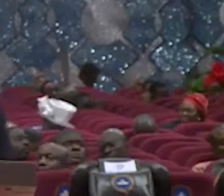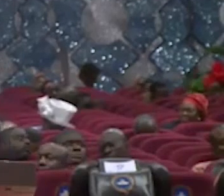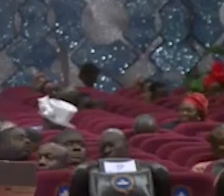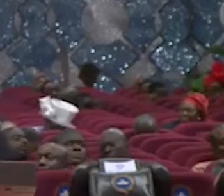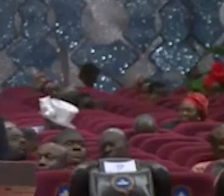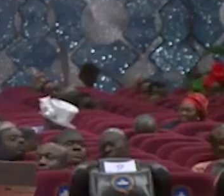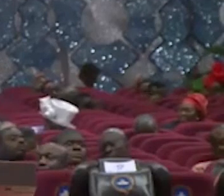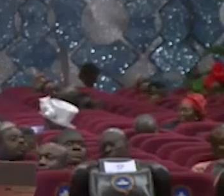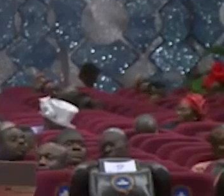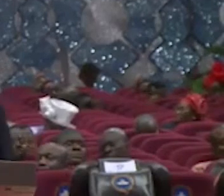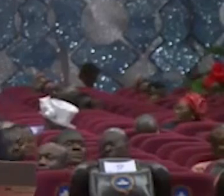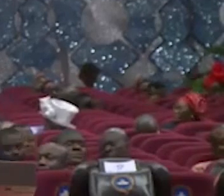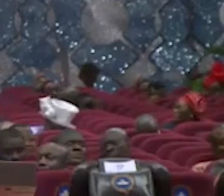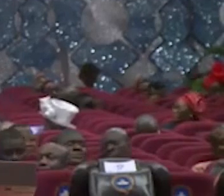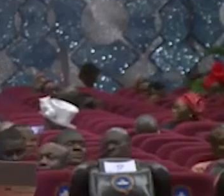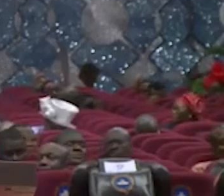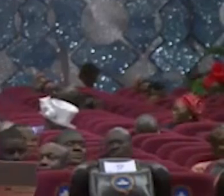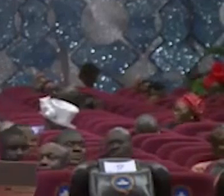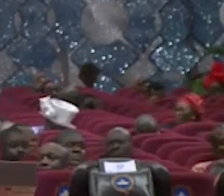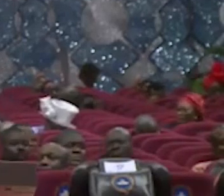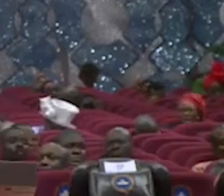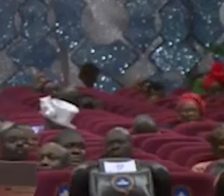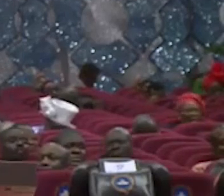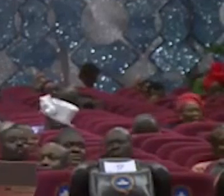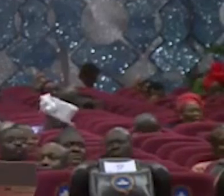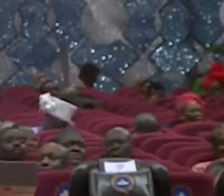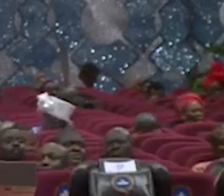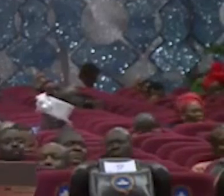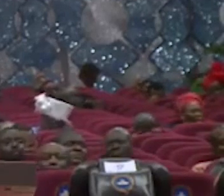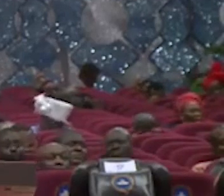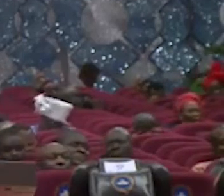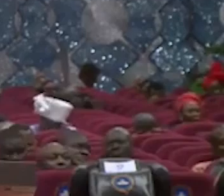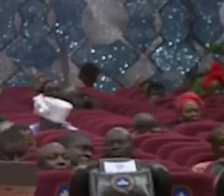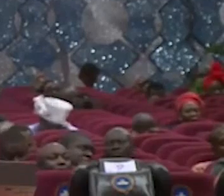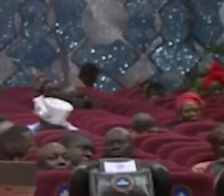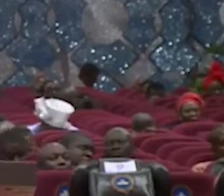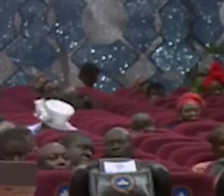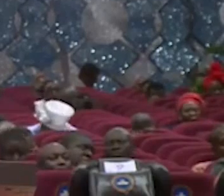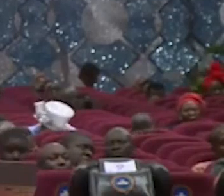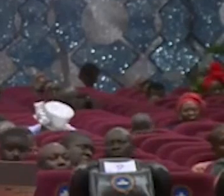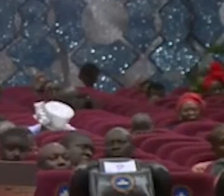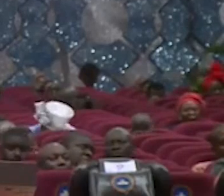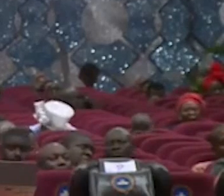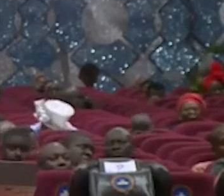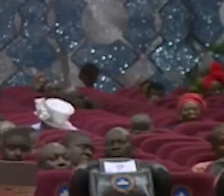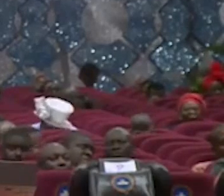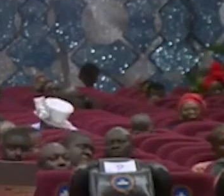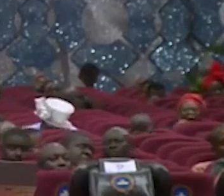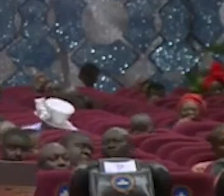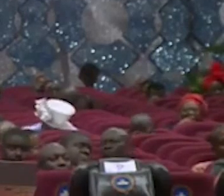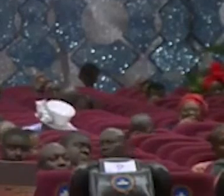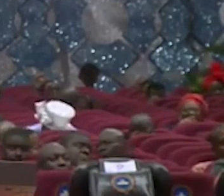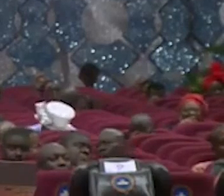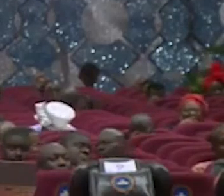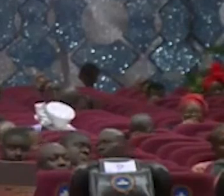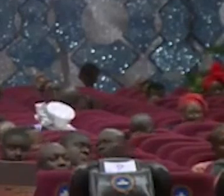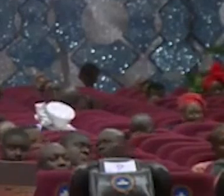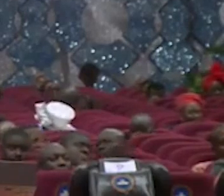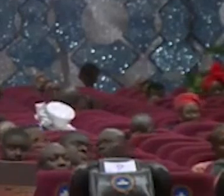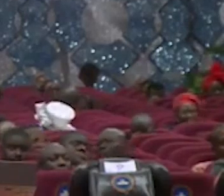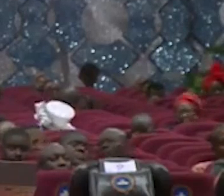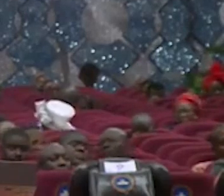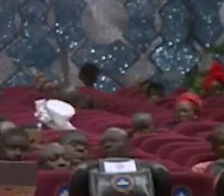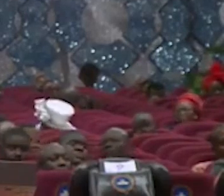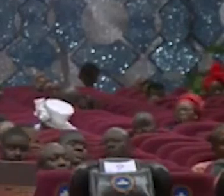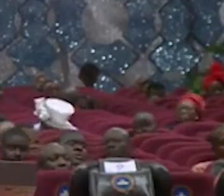charge of all we'll be doing here tonight in the name of Jesus. And at the end, all glory and honor is returned back to you in